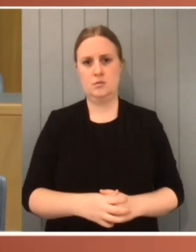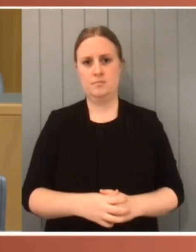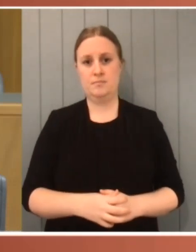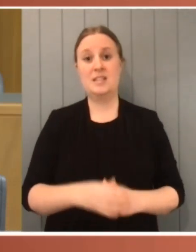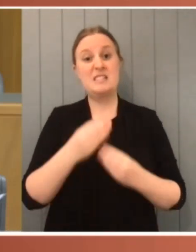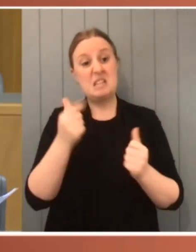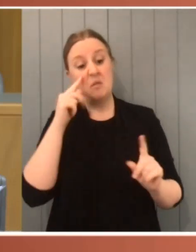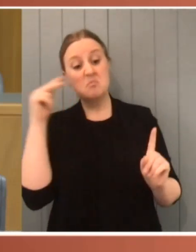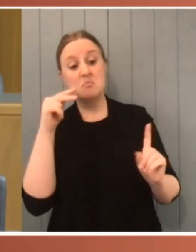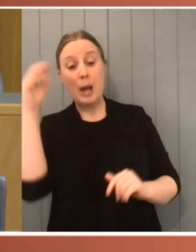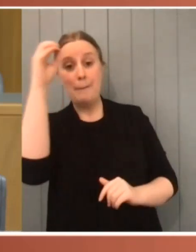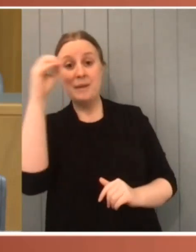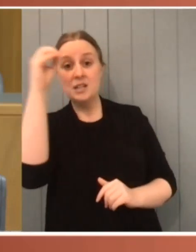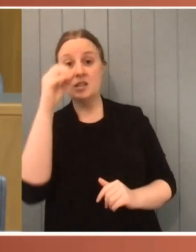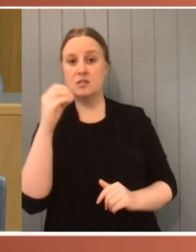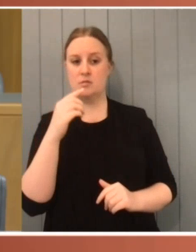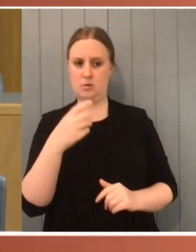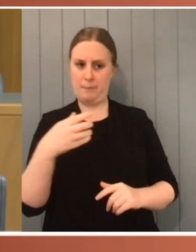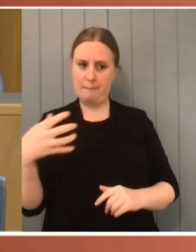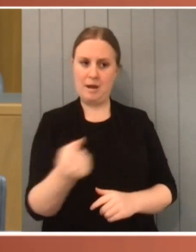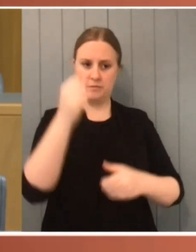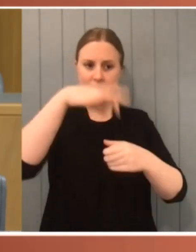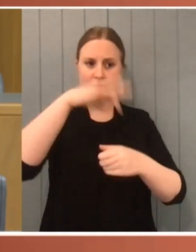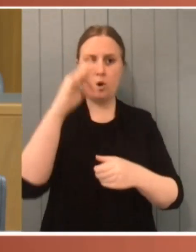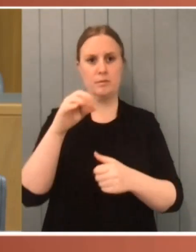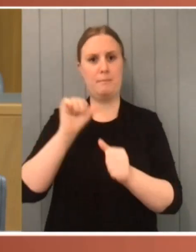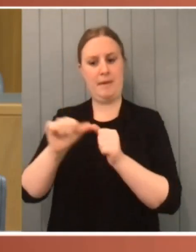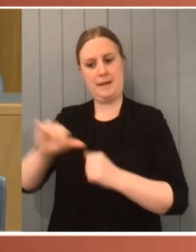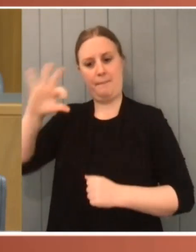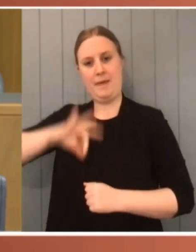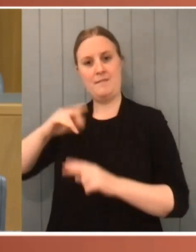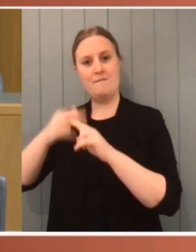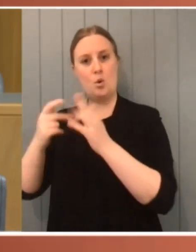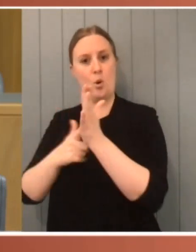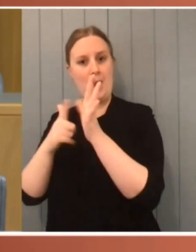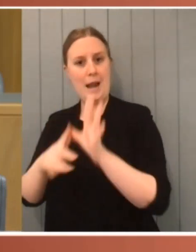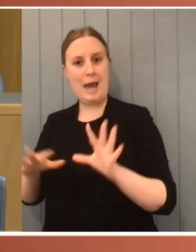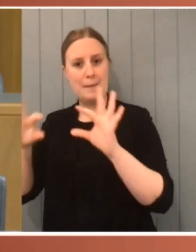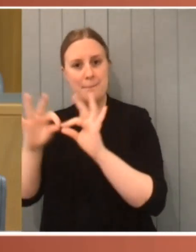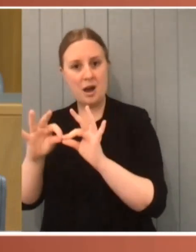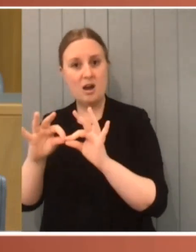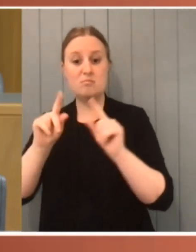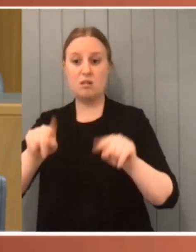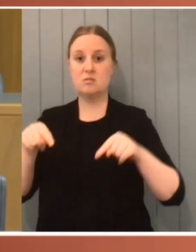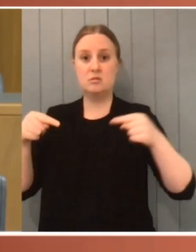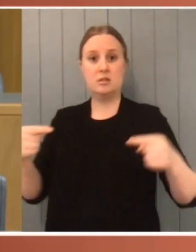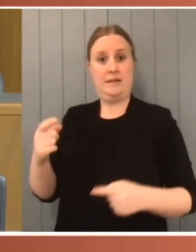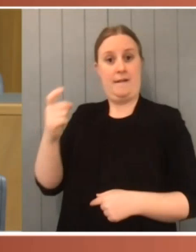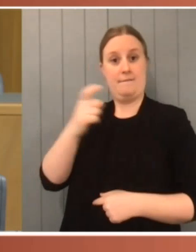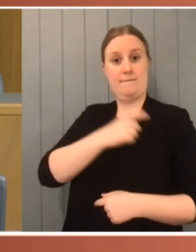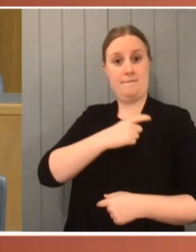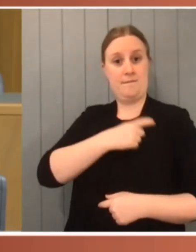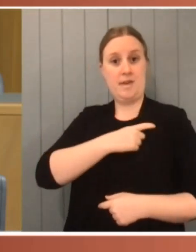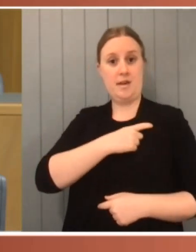voluntary voting would gift its opponents because of the voter mobilising force of the trade